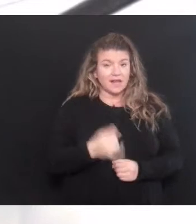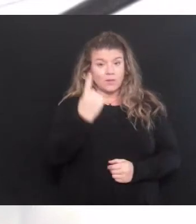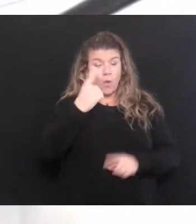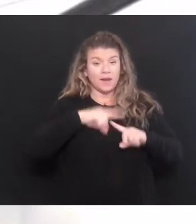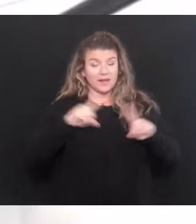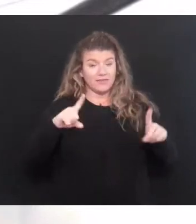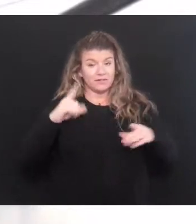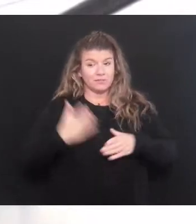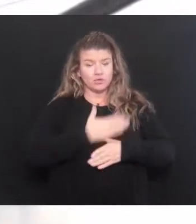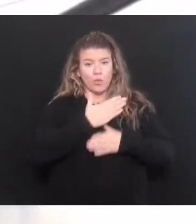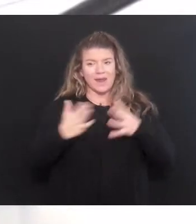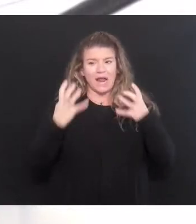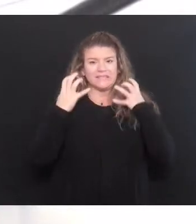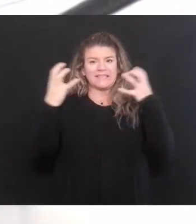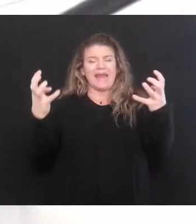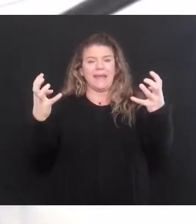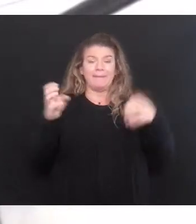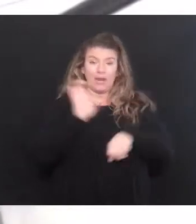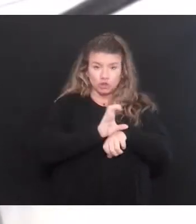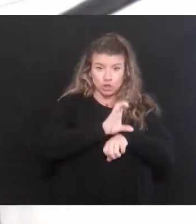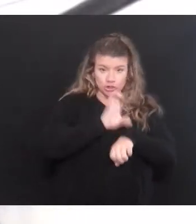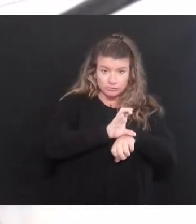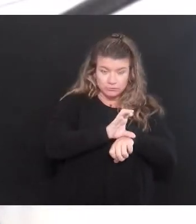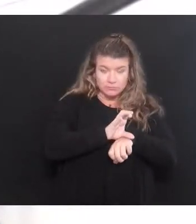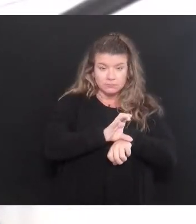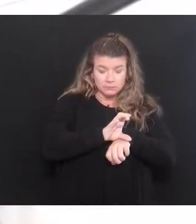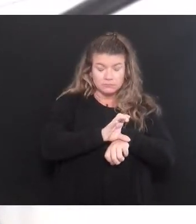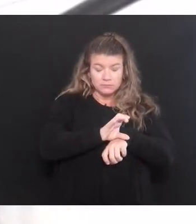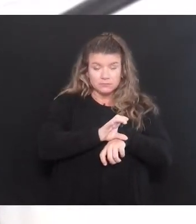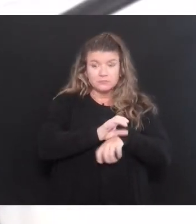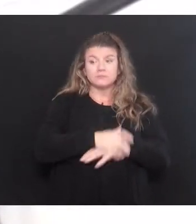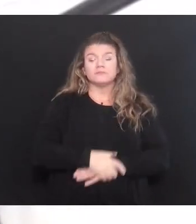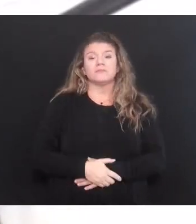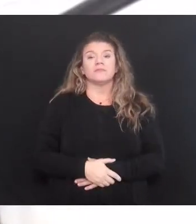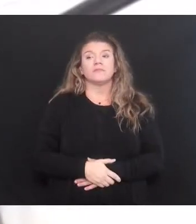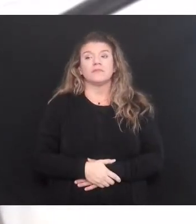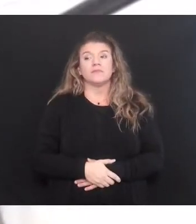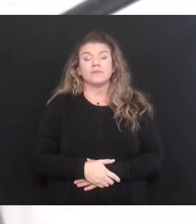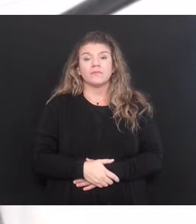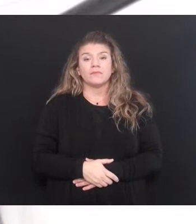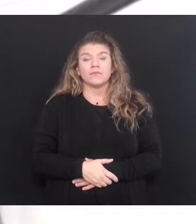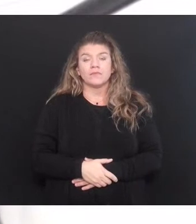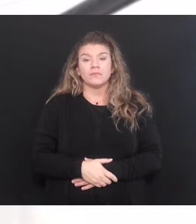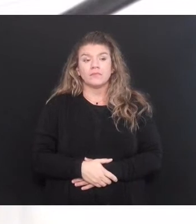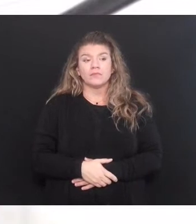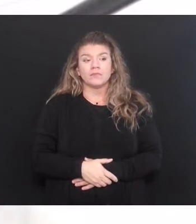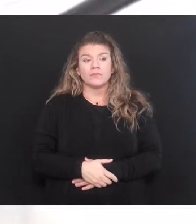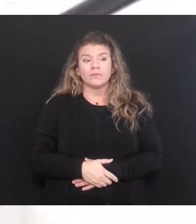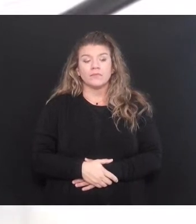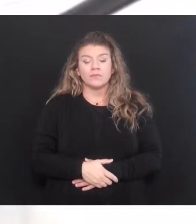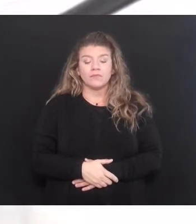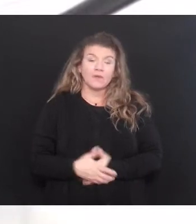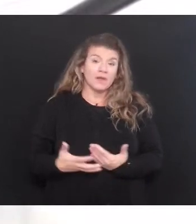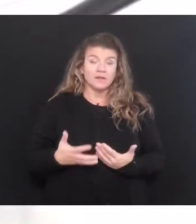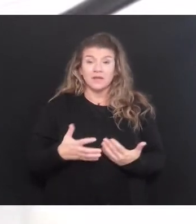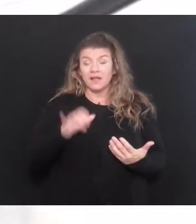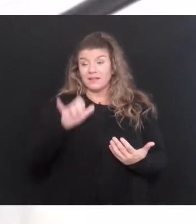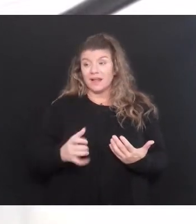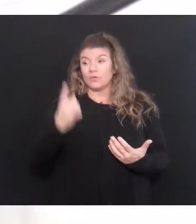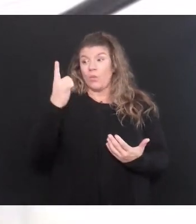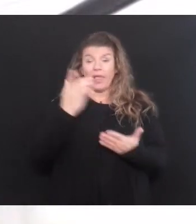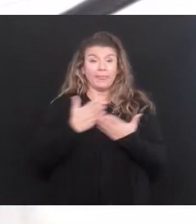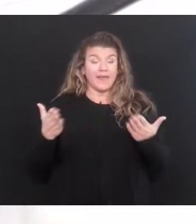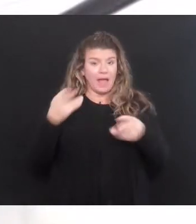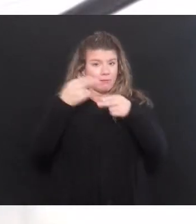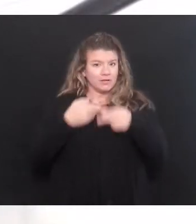between a stadium and then a church. And then, you know, that's one thing I would mention, of course,